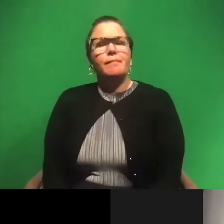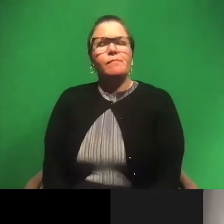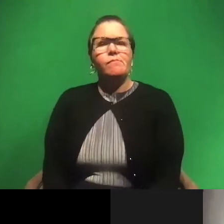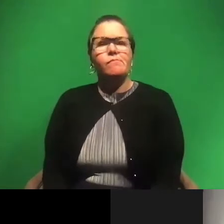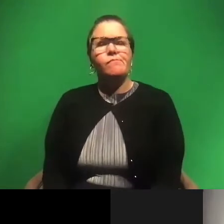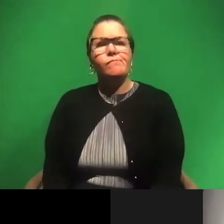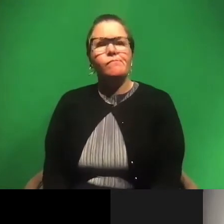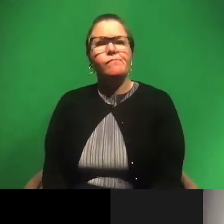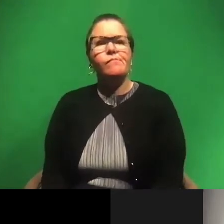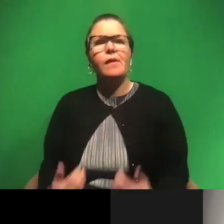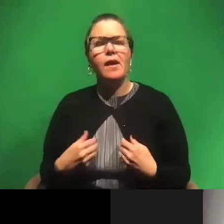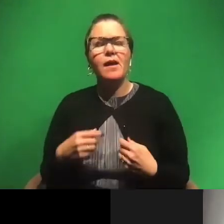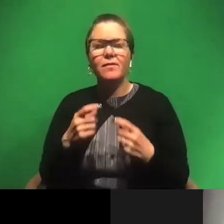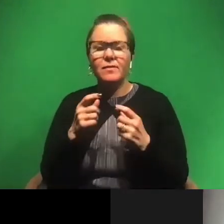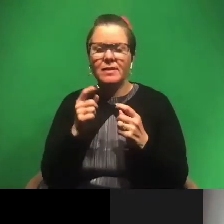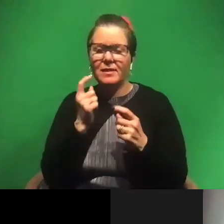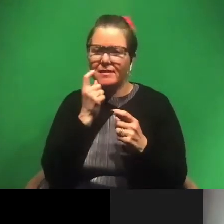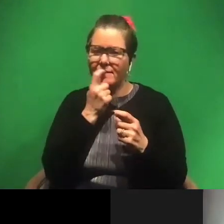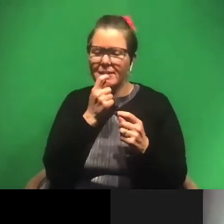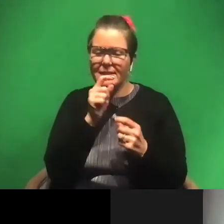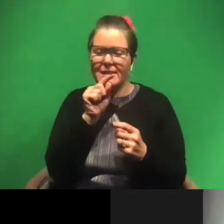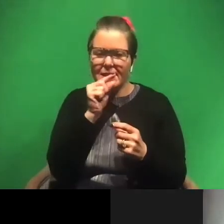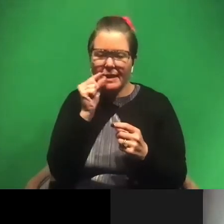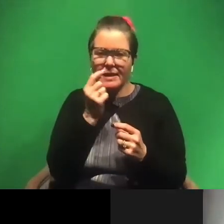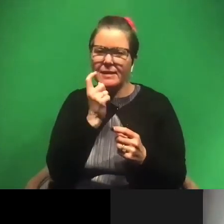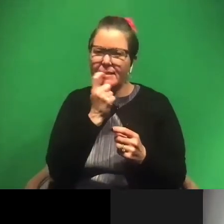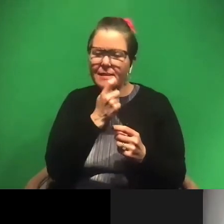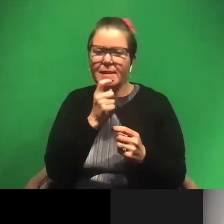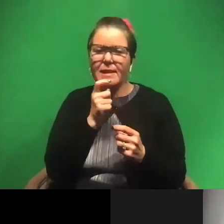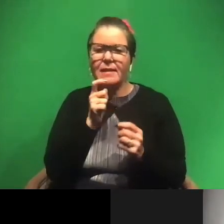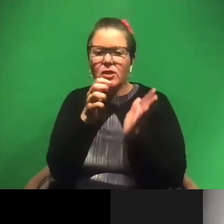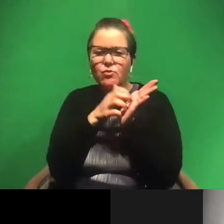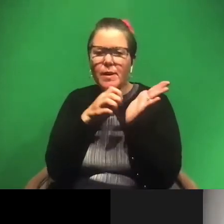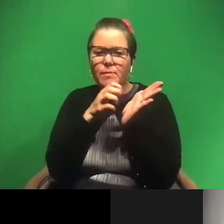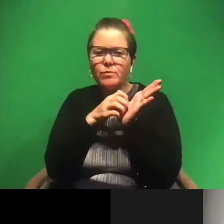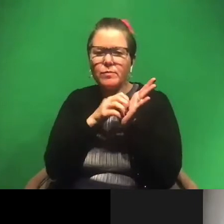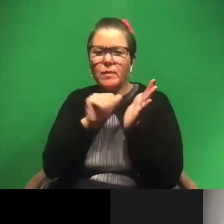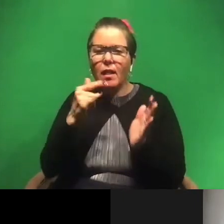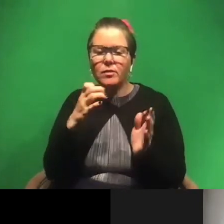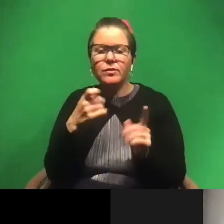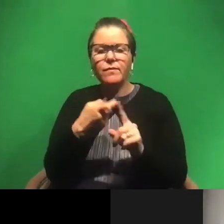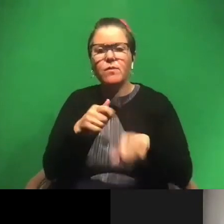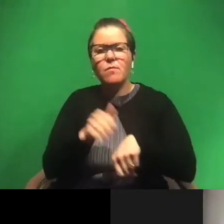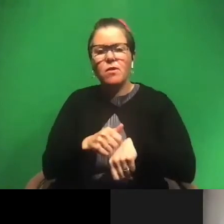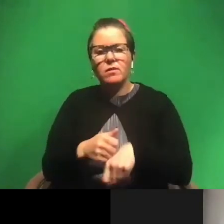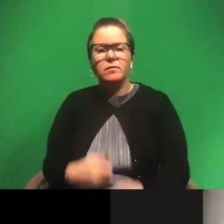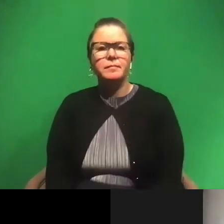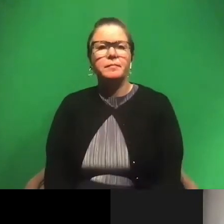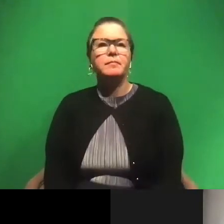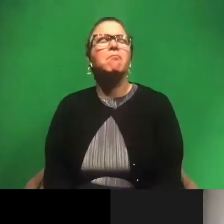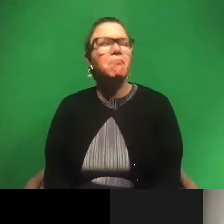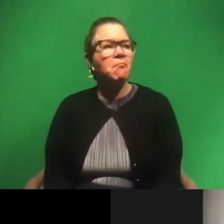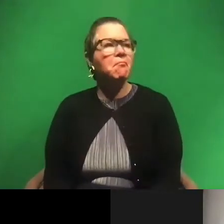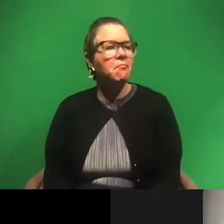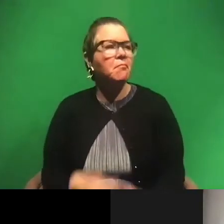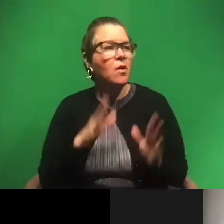like a row of really, really tiny, tiny teeth, and they use that to just scrape algae off rocks. Awesome.